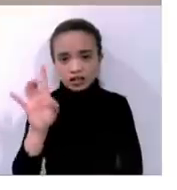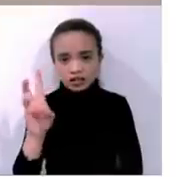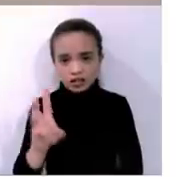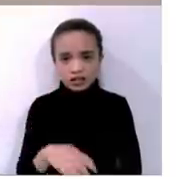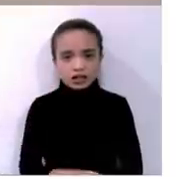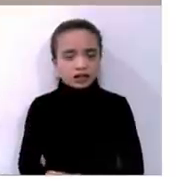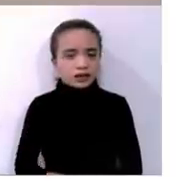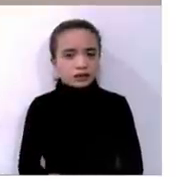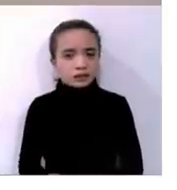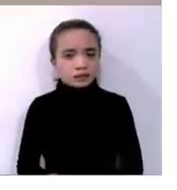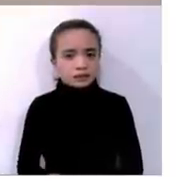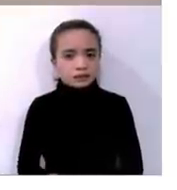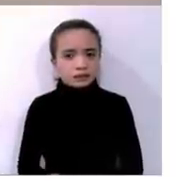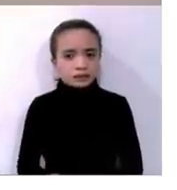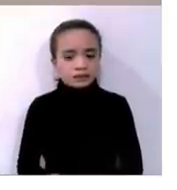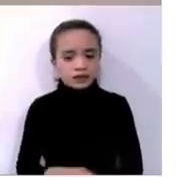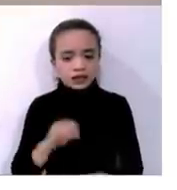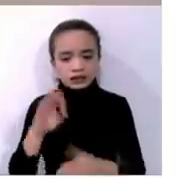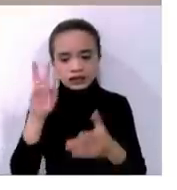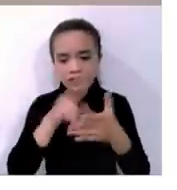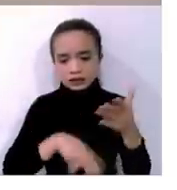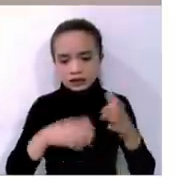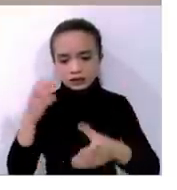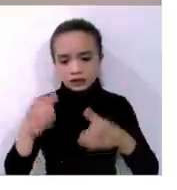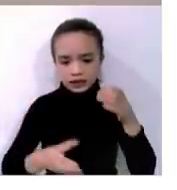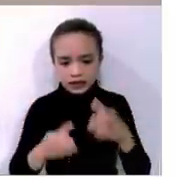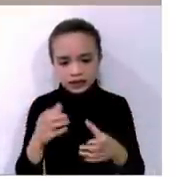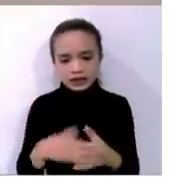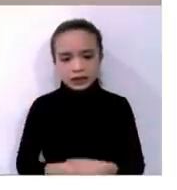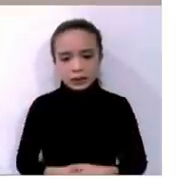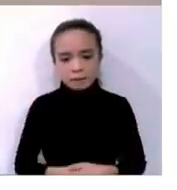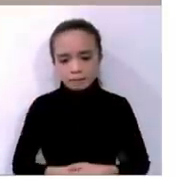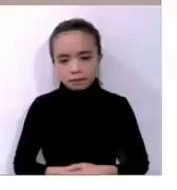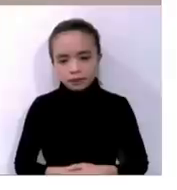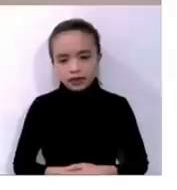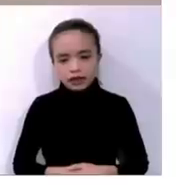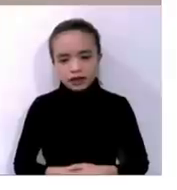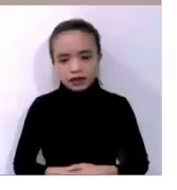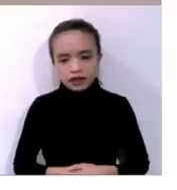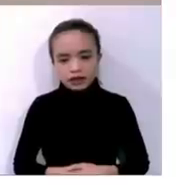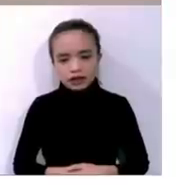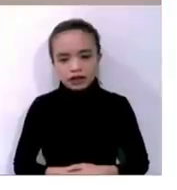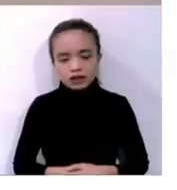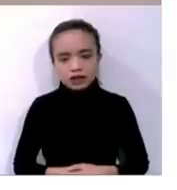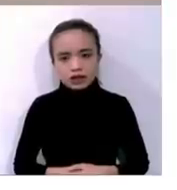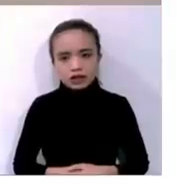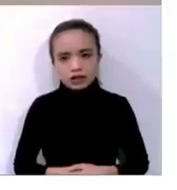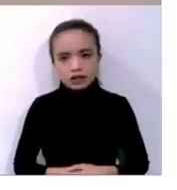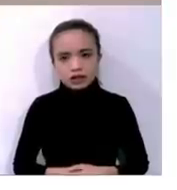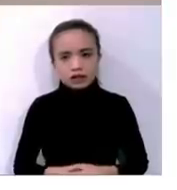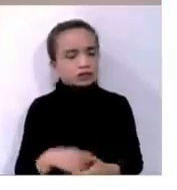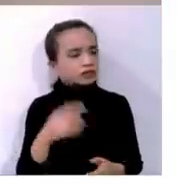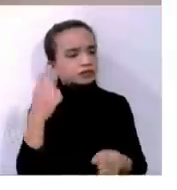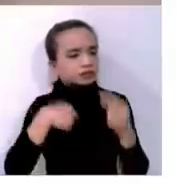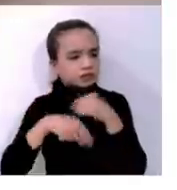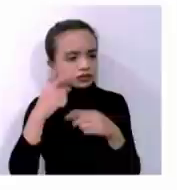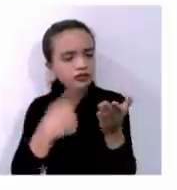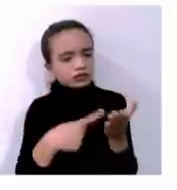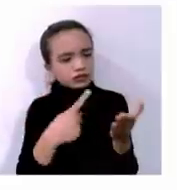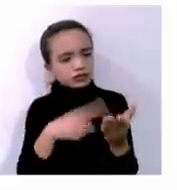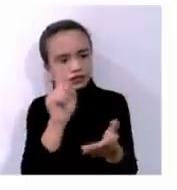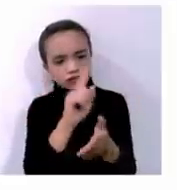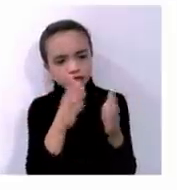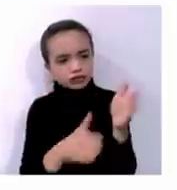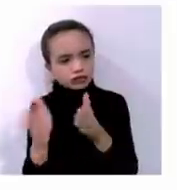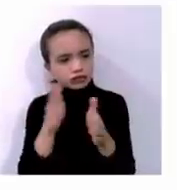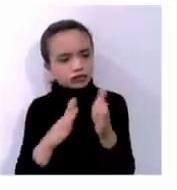face if you read that case, if you understood it? It's very, very clear. Attorney Guanzon, let's talk about one of the facts that you're